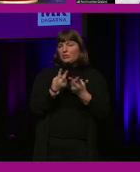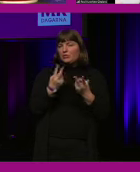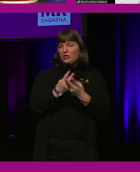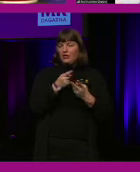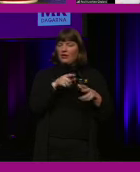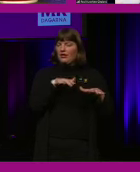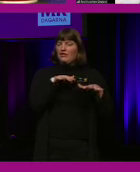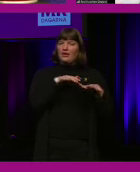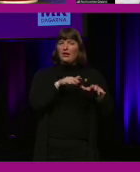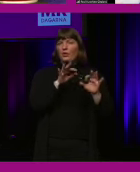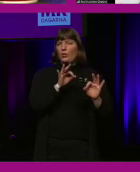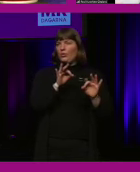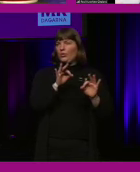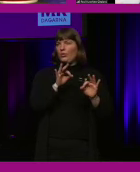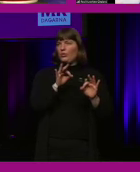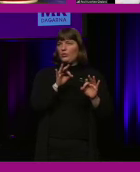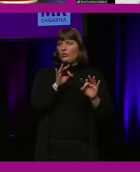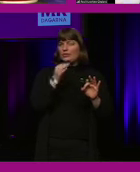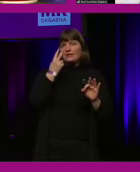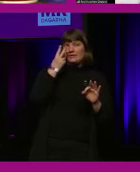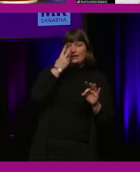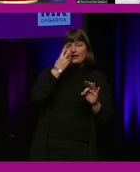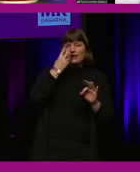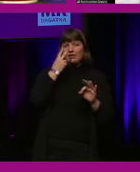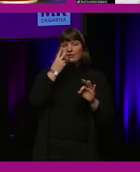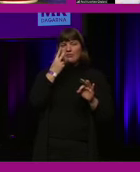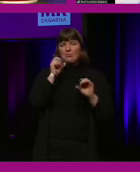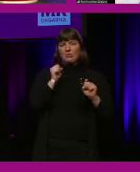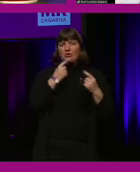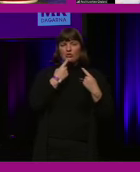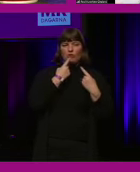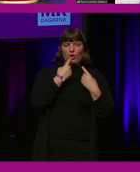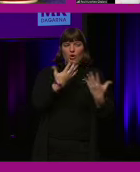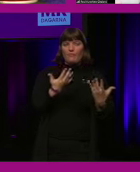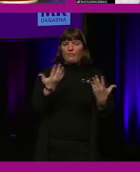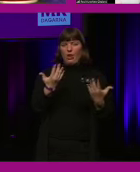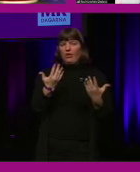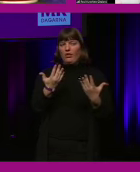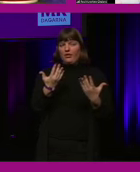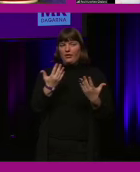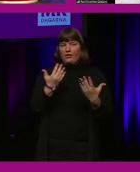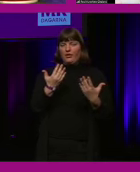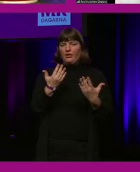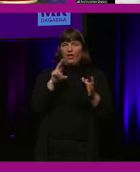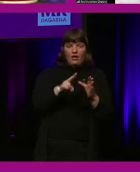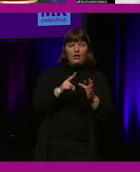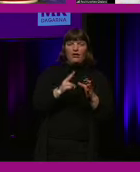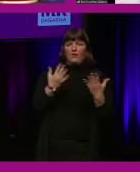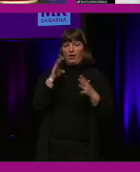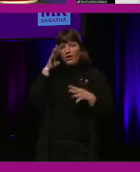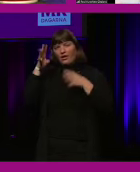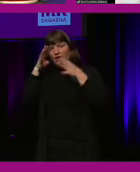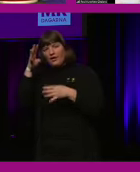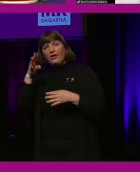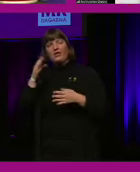expose the nonsense, frankly, of many of those attacks on this idea. And secondly, to attend